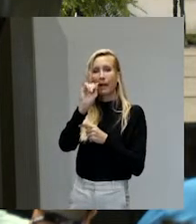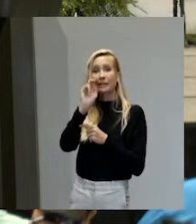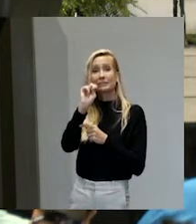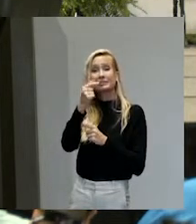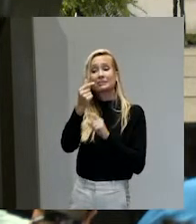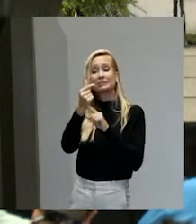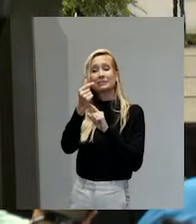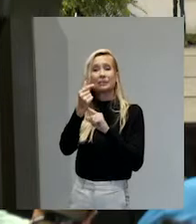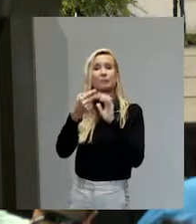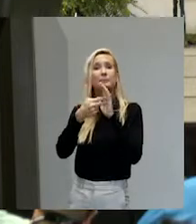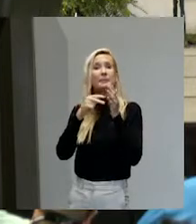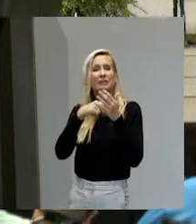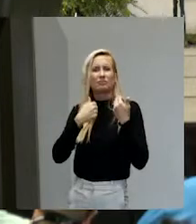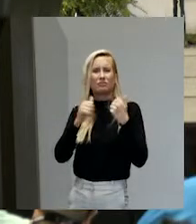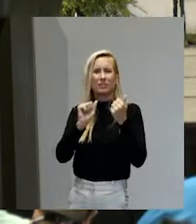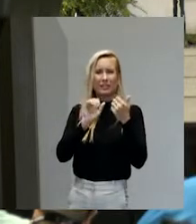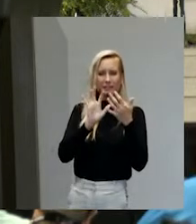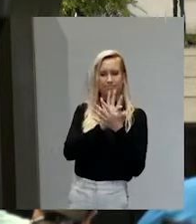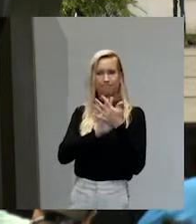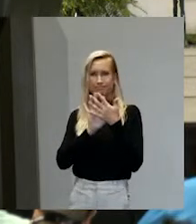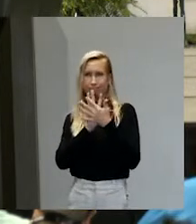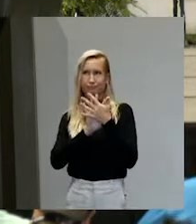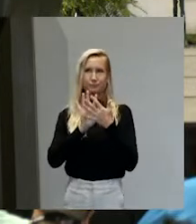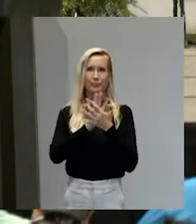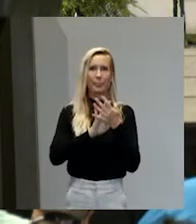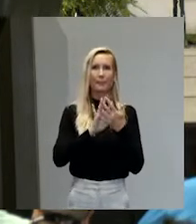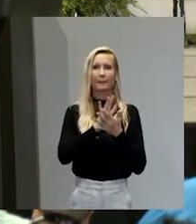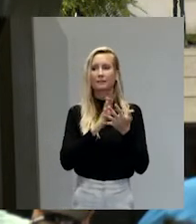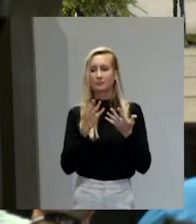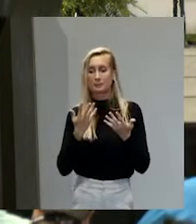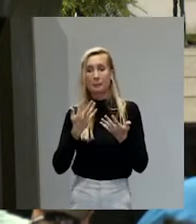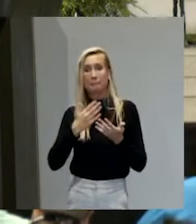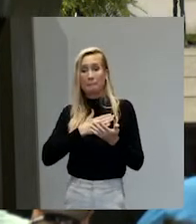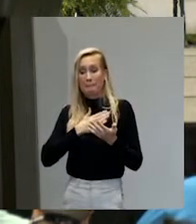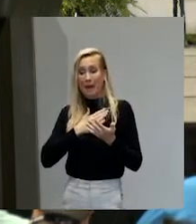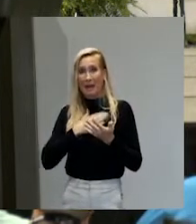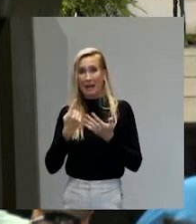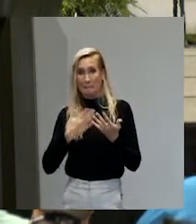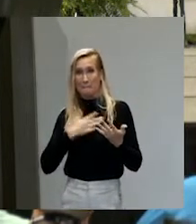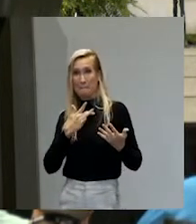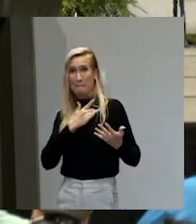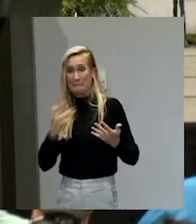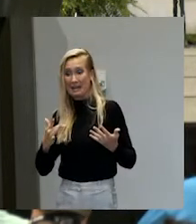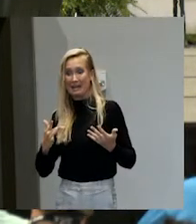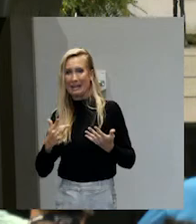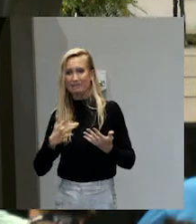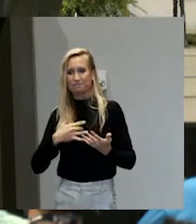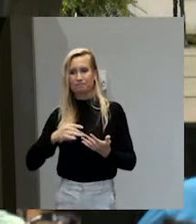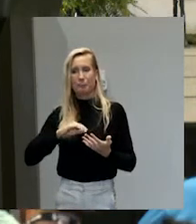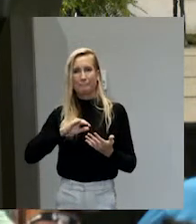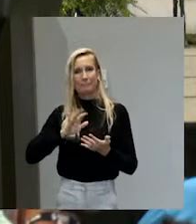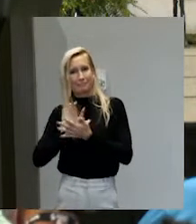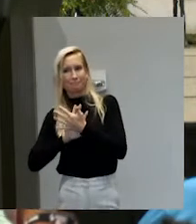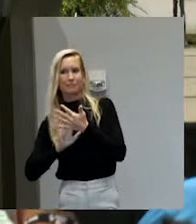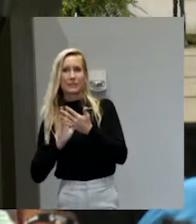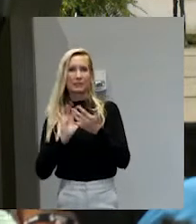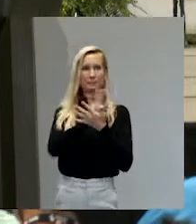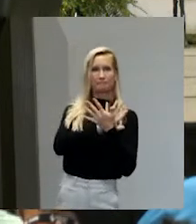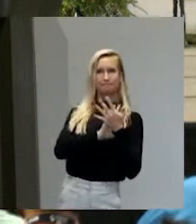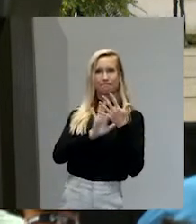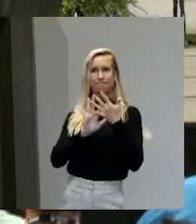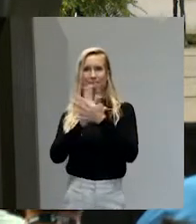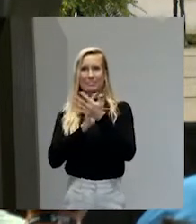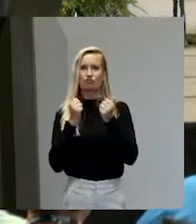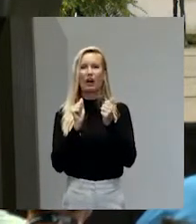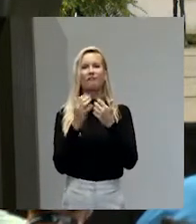neurotypical society will sort of hide certain behaviors and certain things about themselves. And I think with Douglas, what was really awesome about him is that